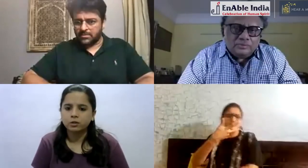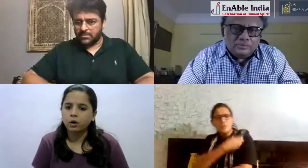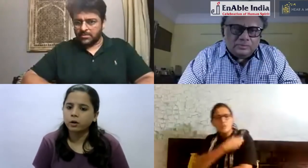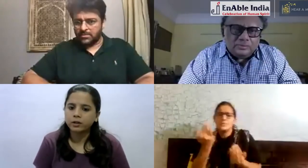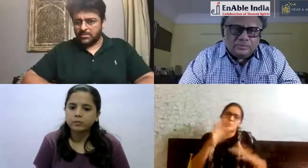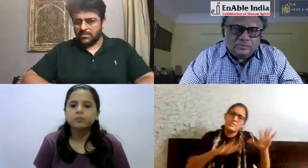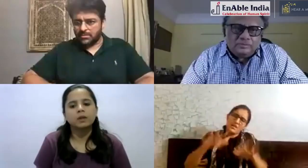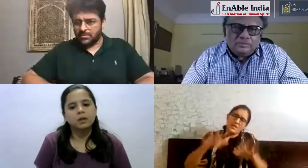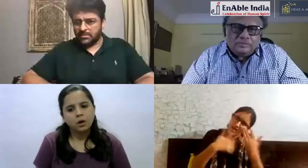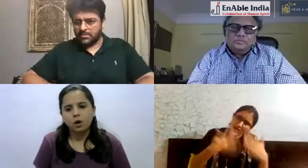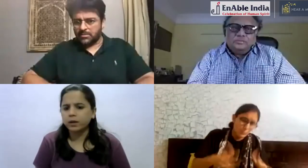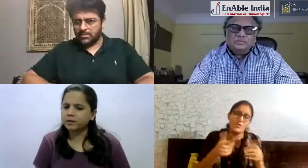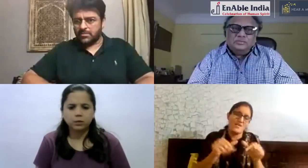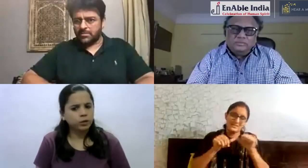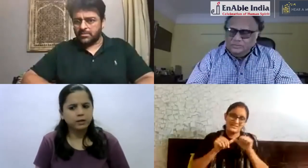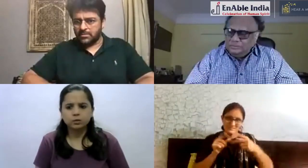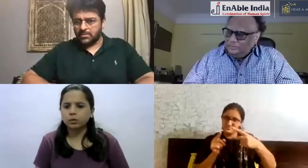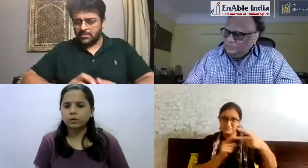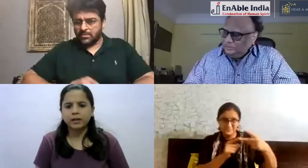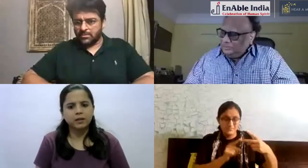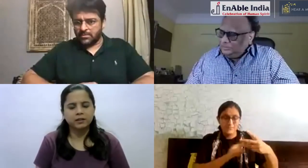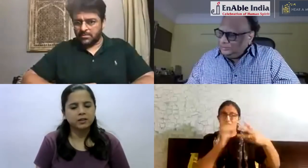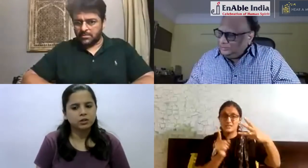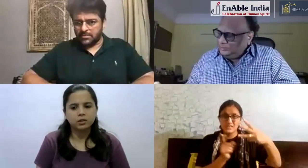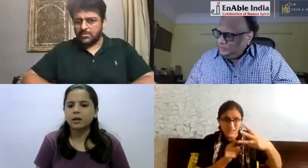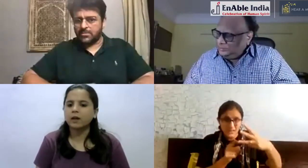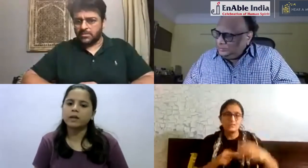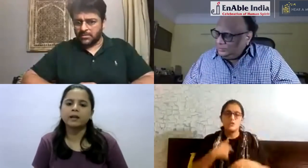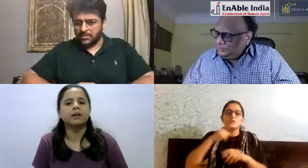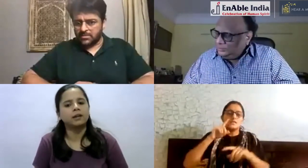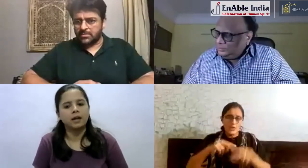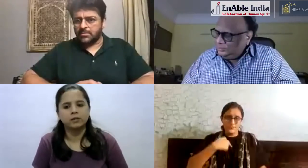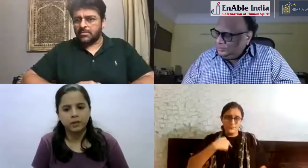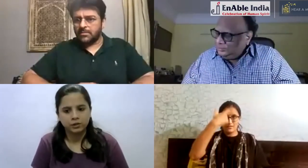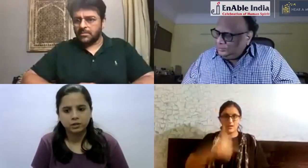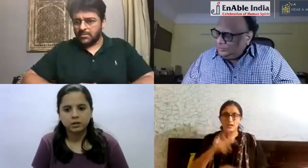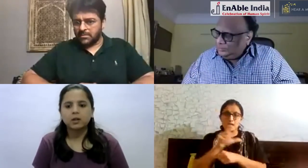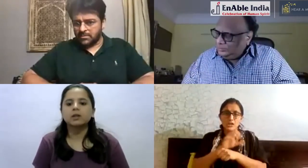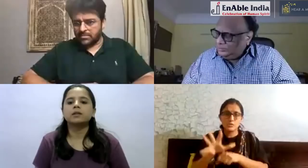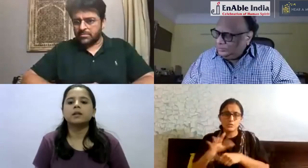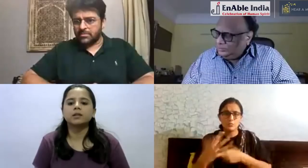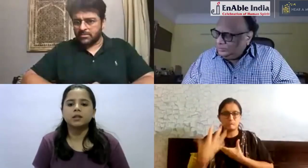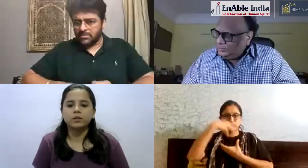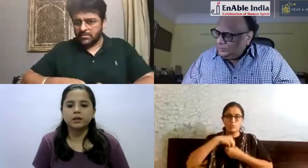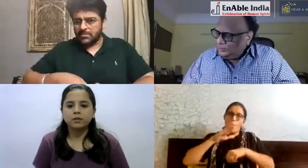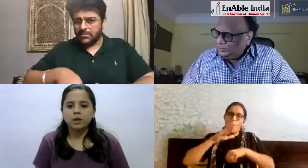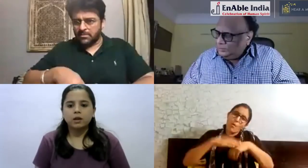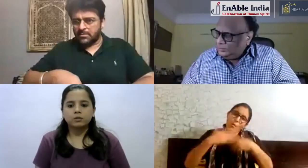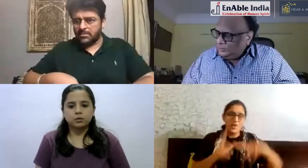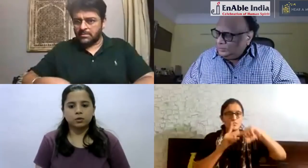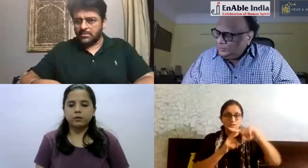relation or not, or is it okay to get the vaccination done and after that they can have the relation? And the third